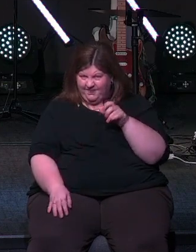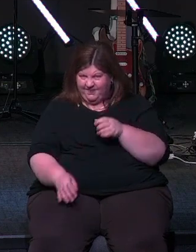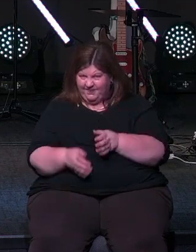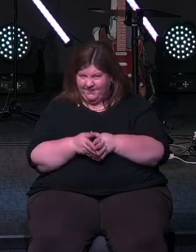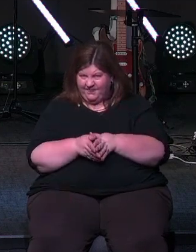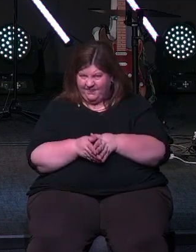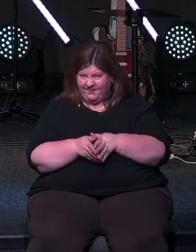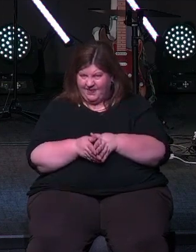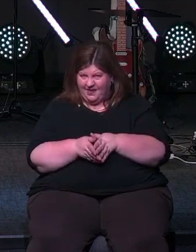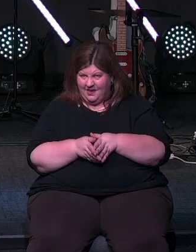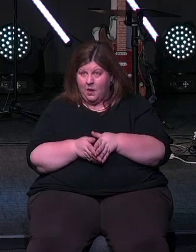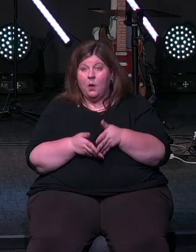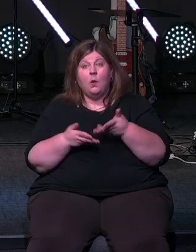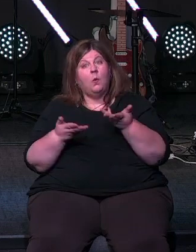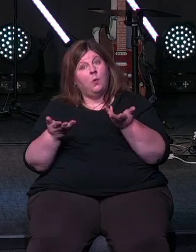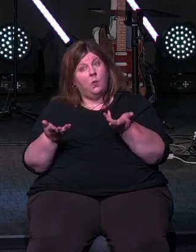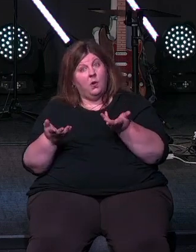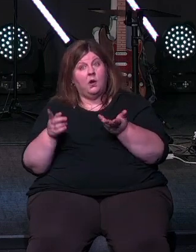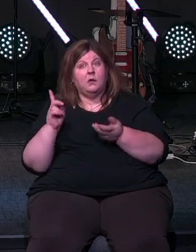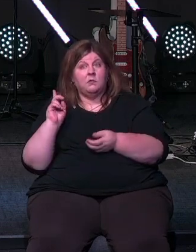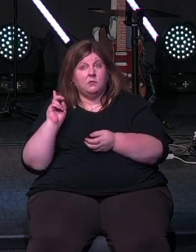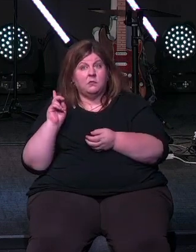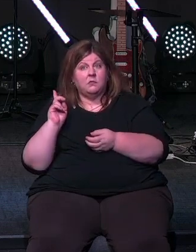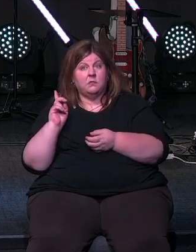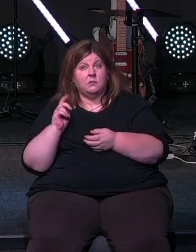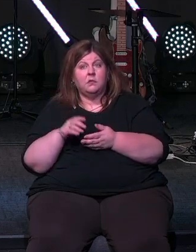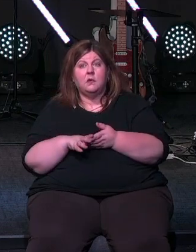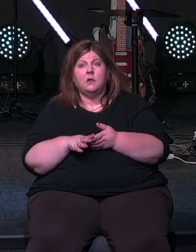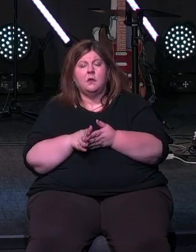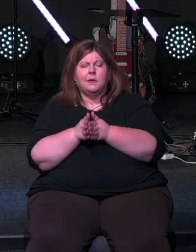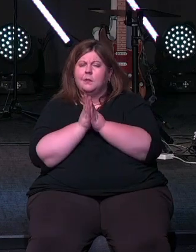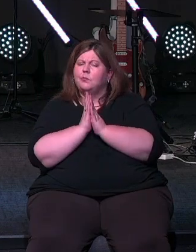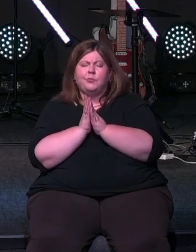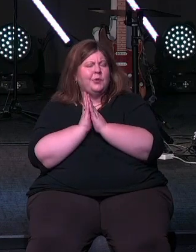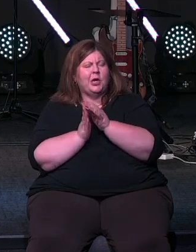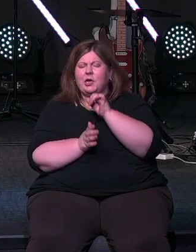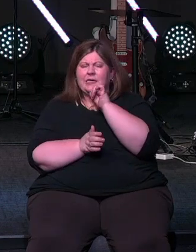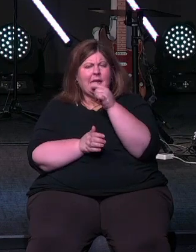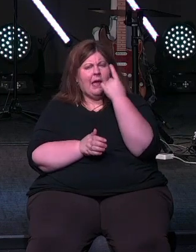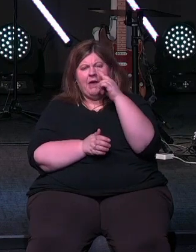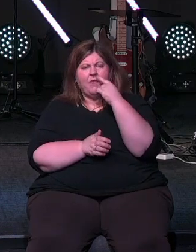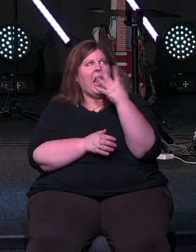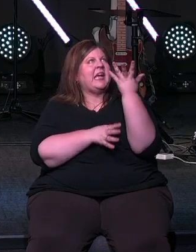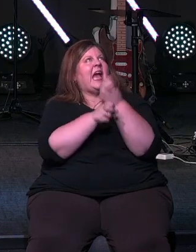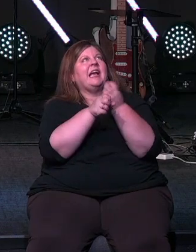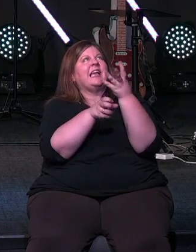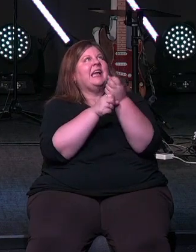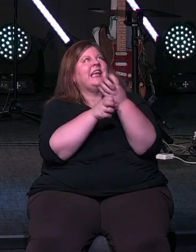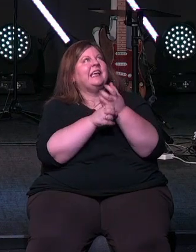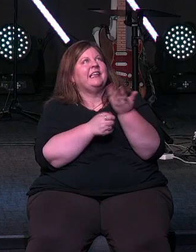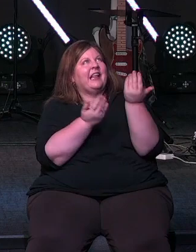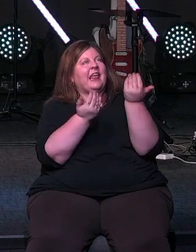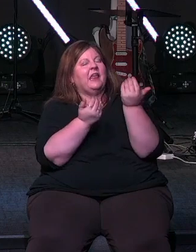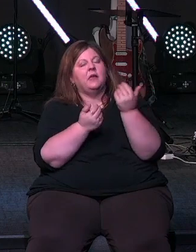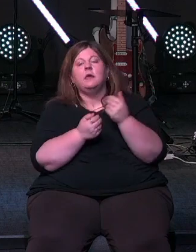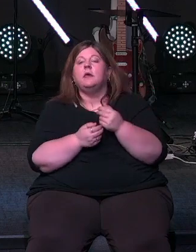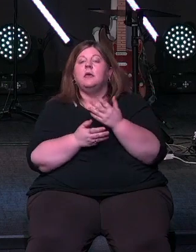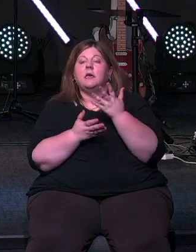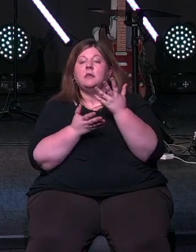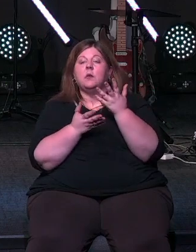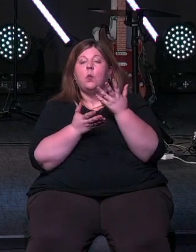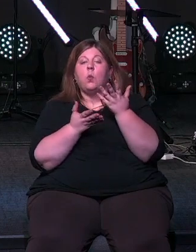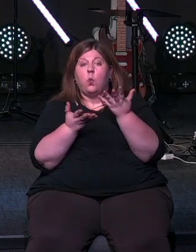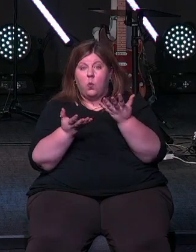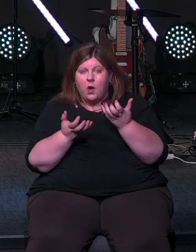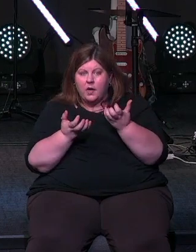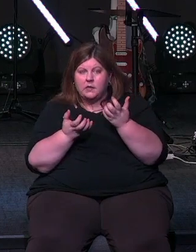I wanted to write it this way. Prayer is not about getting what you want. It's about wanting what you already get from